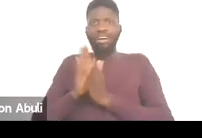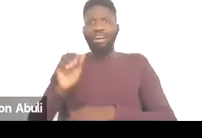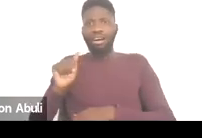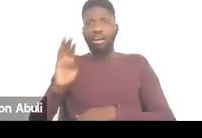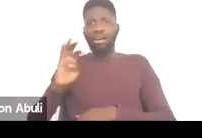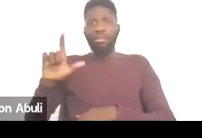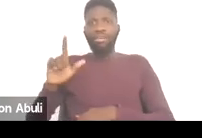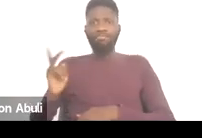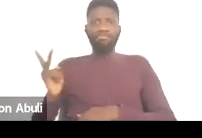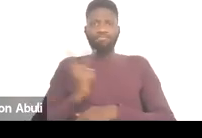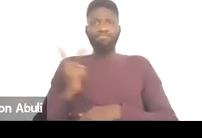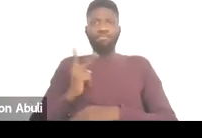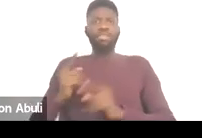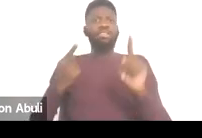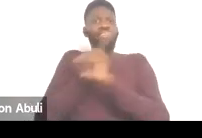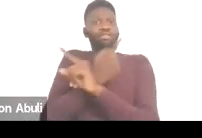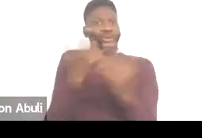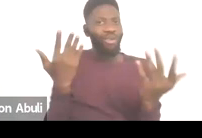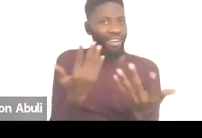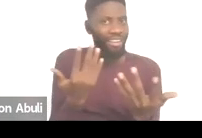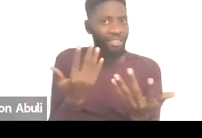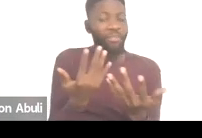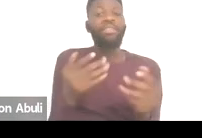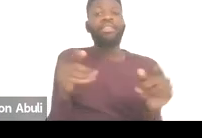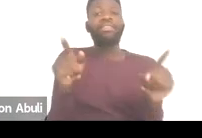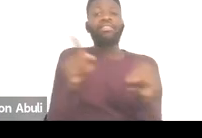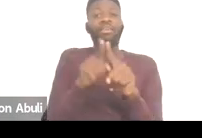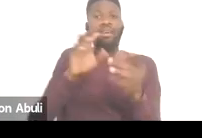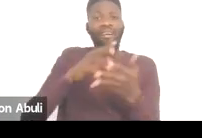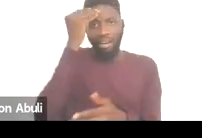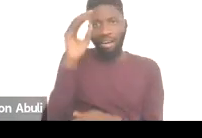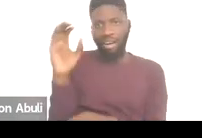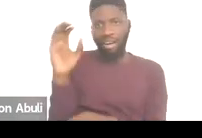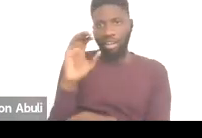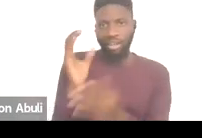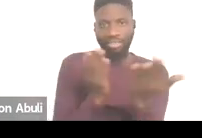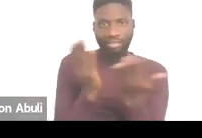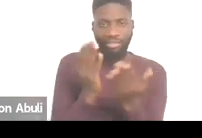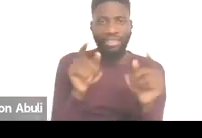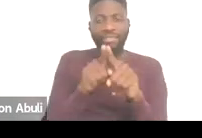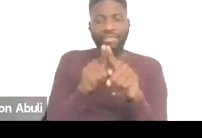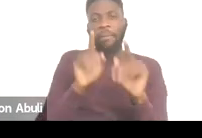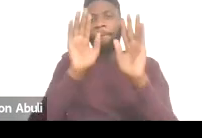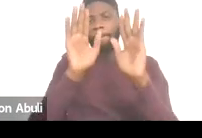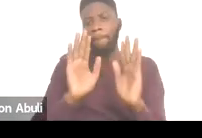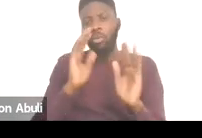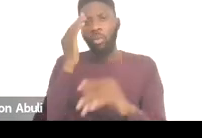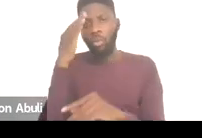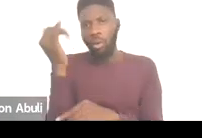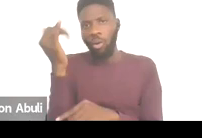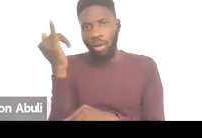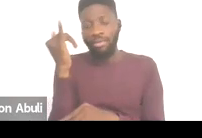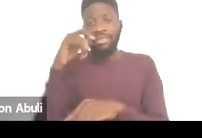Then we'll also learn about customer service and its importance, because once you've gotten your